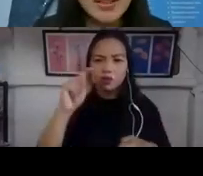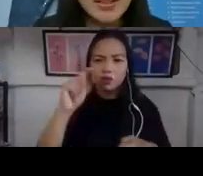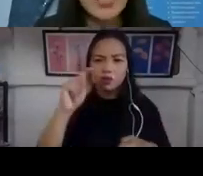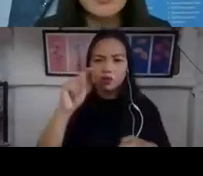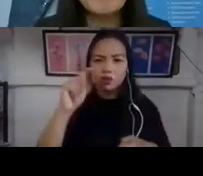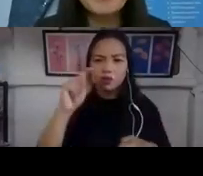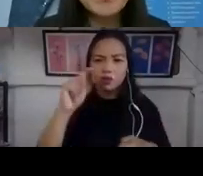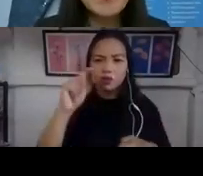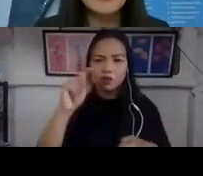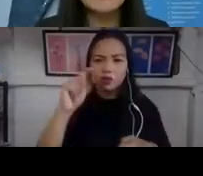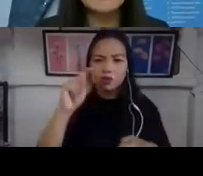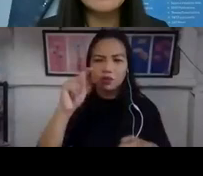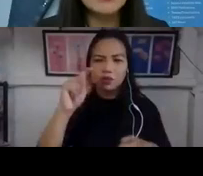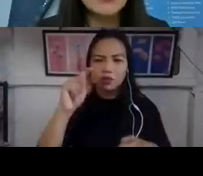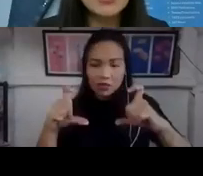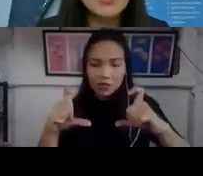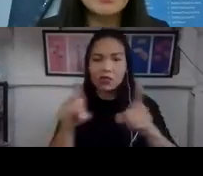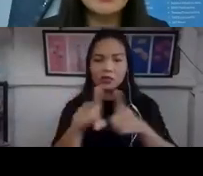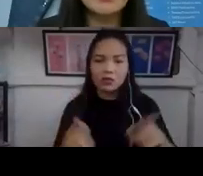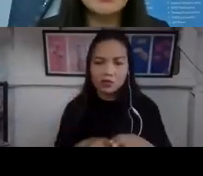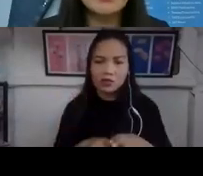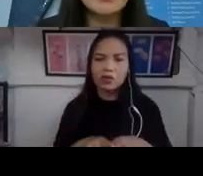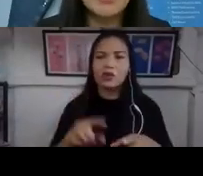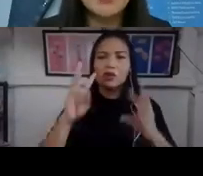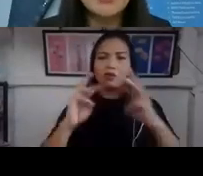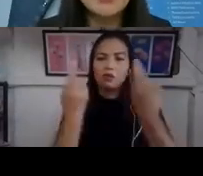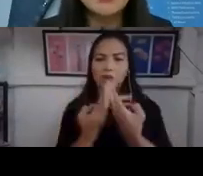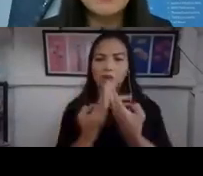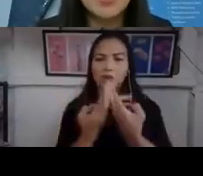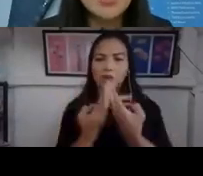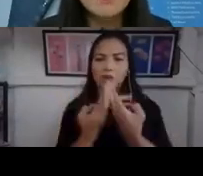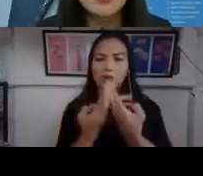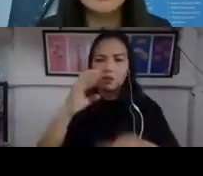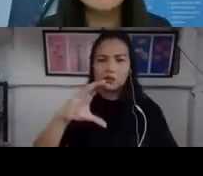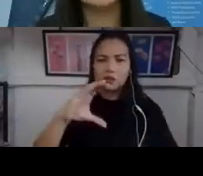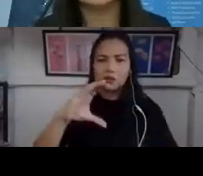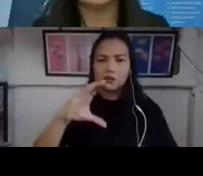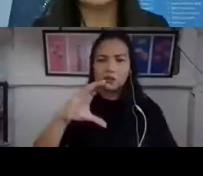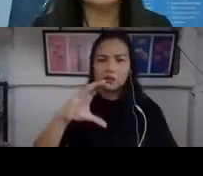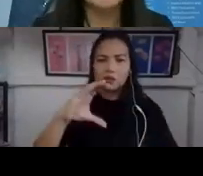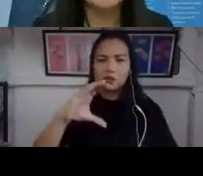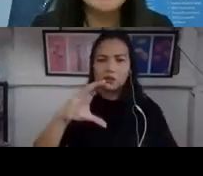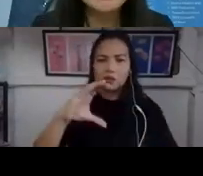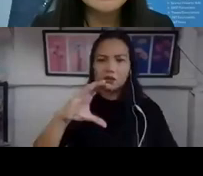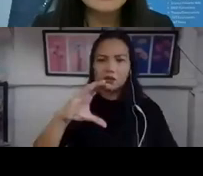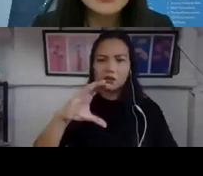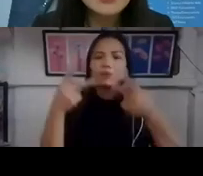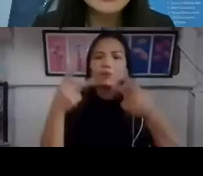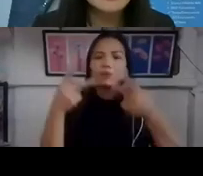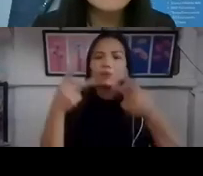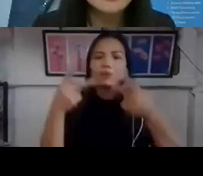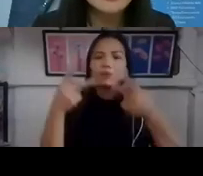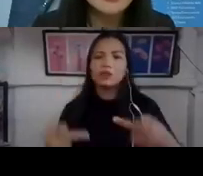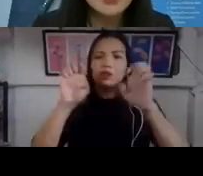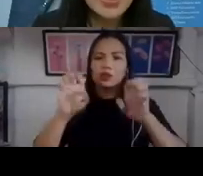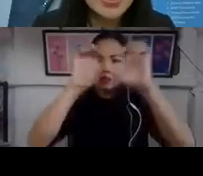Again, we will only be providing e-certificates for those who will be able to answer